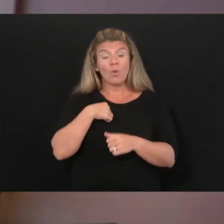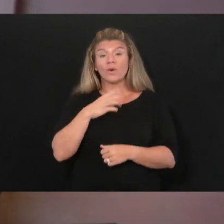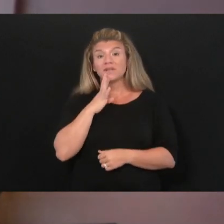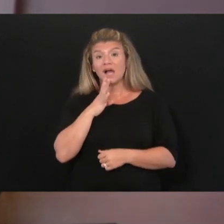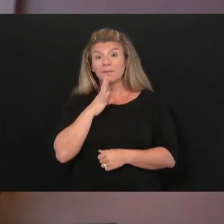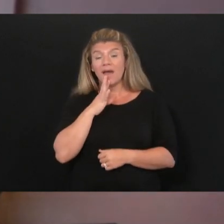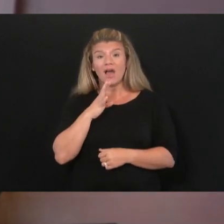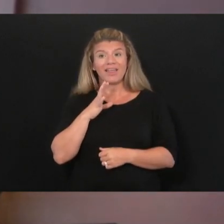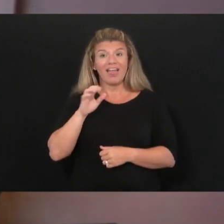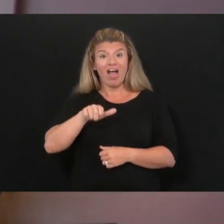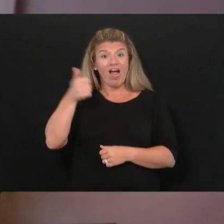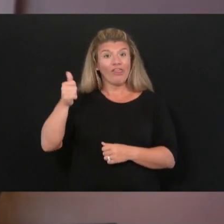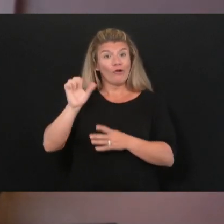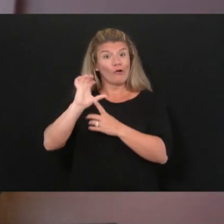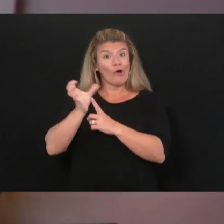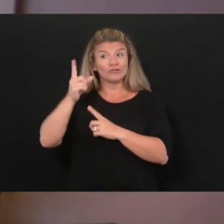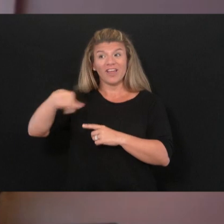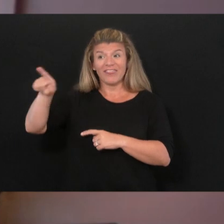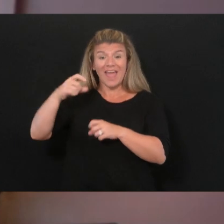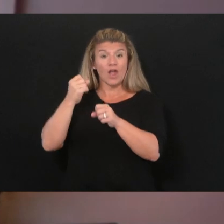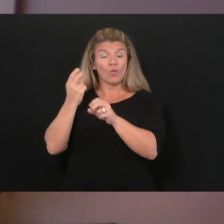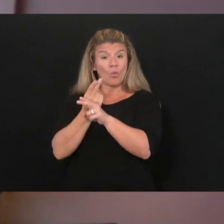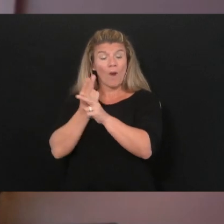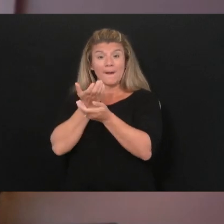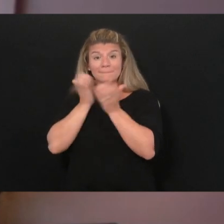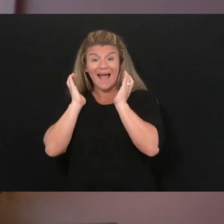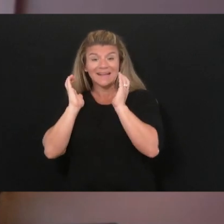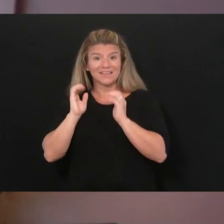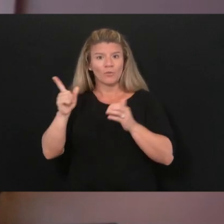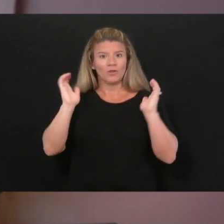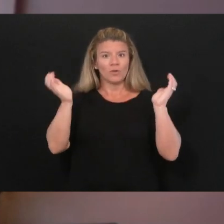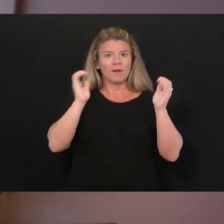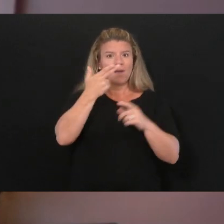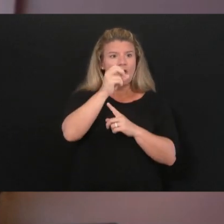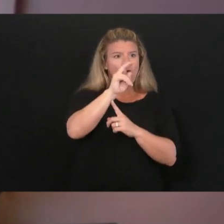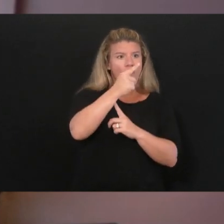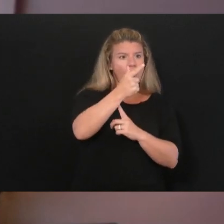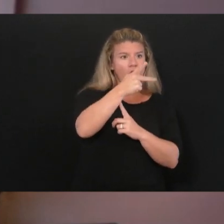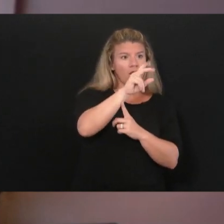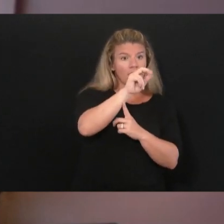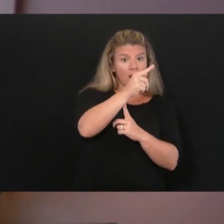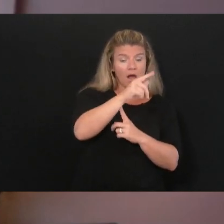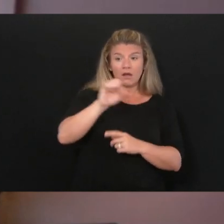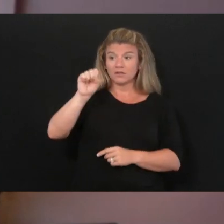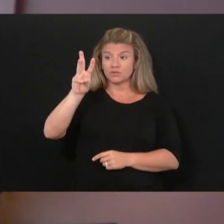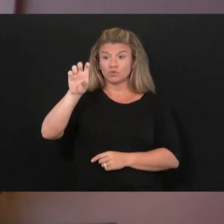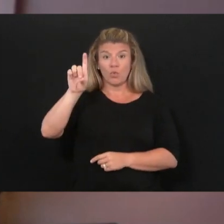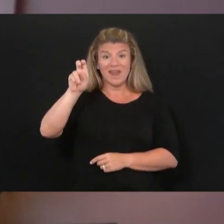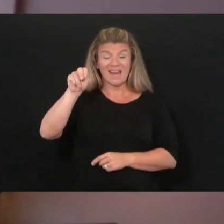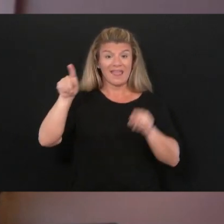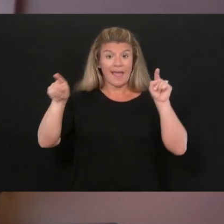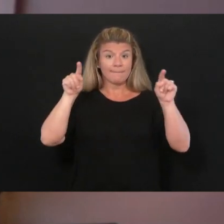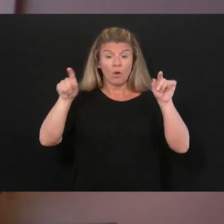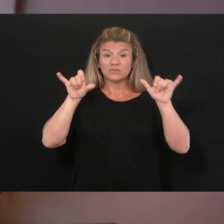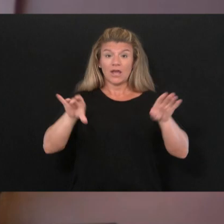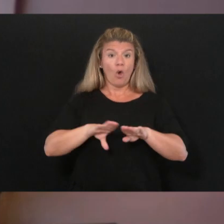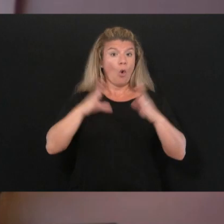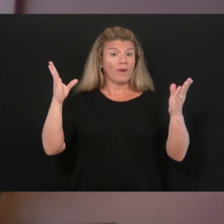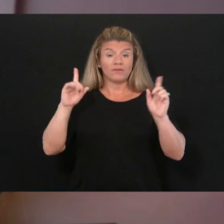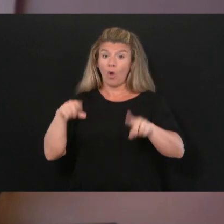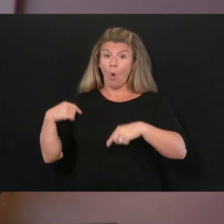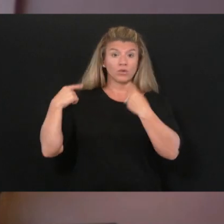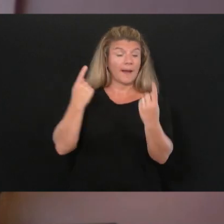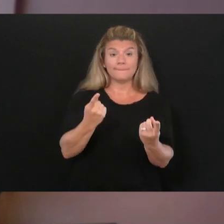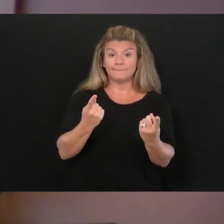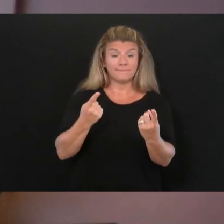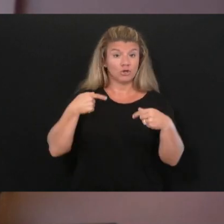wearing cultures and comparing Hong Kong to Sweden. Hong Kong and Sweden both stayed open the whole time the COVID pandemic